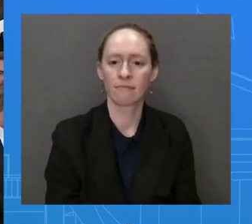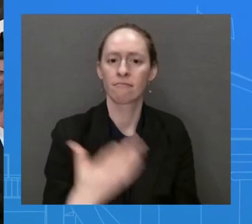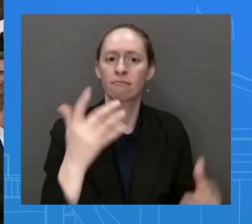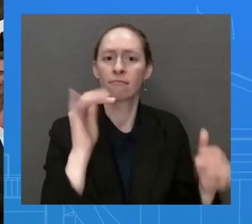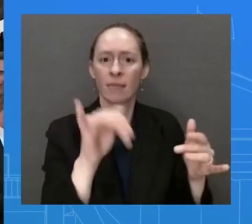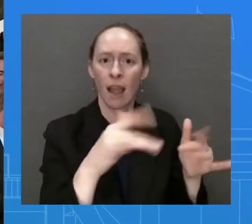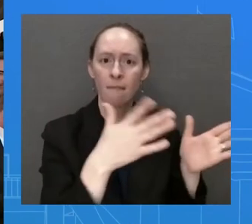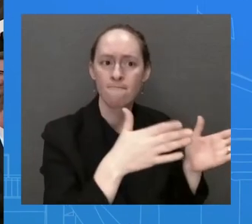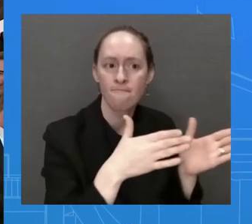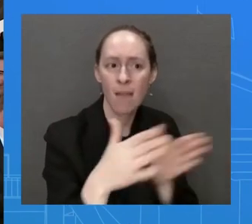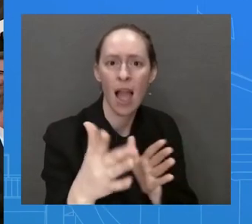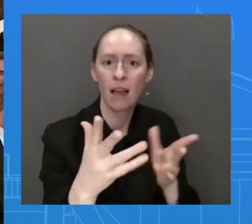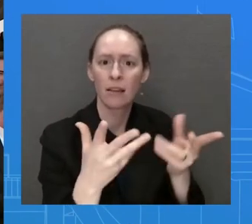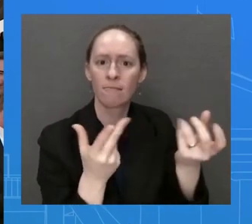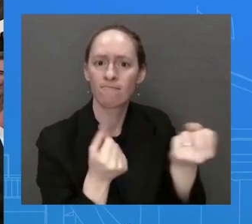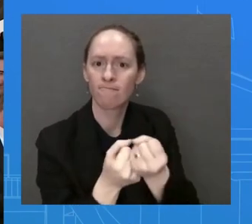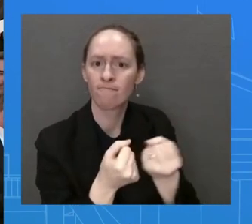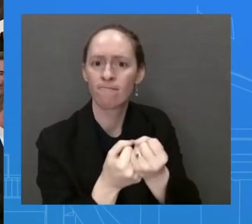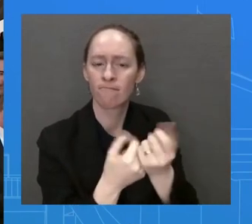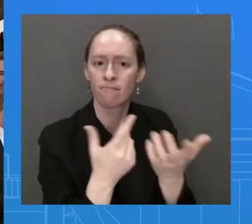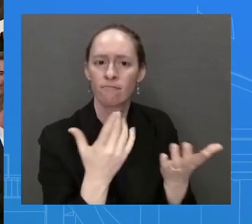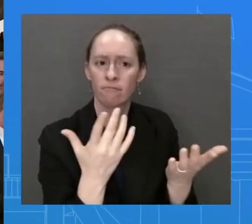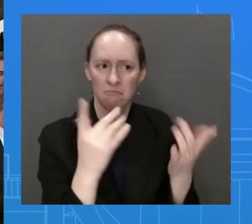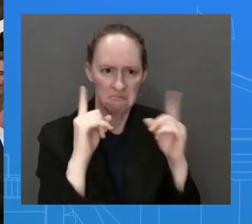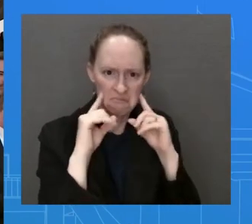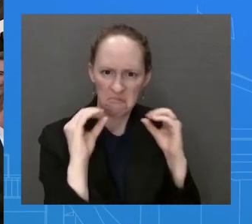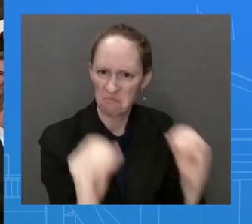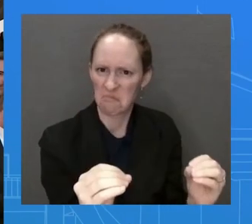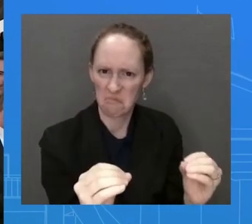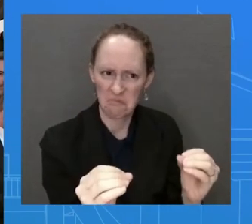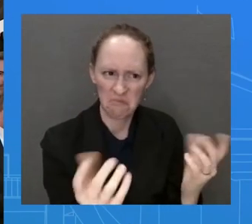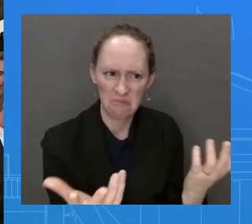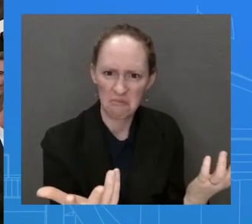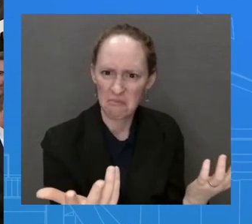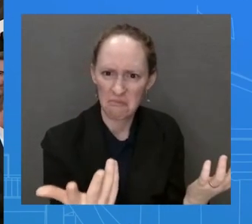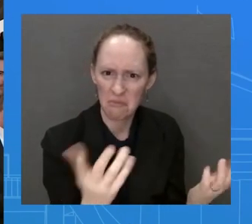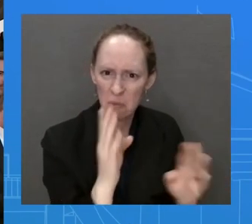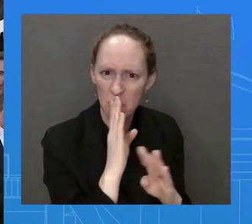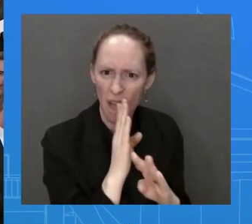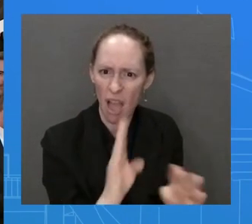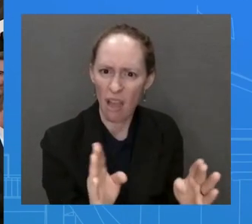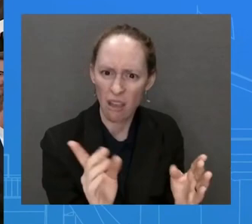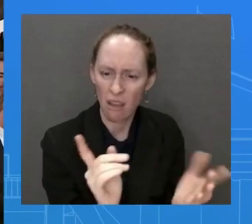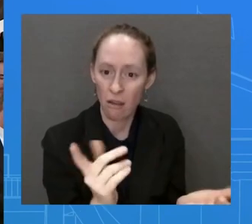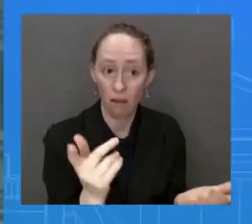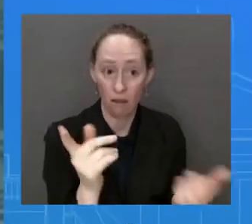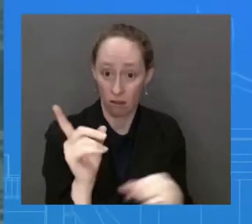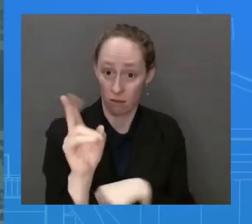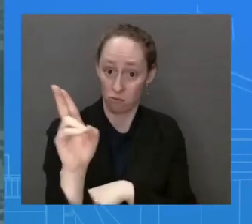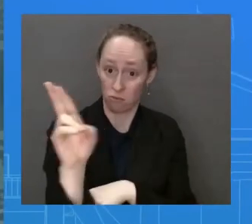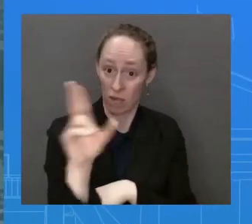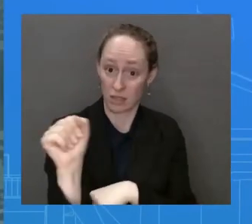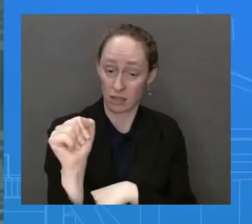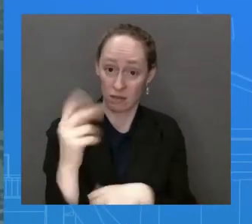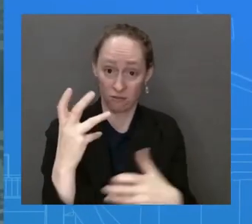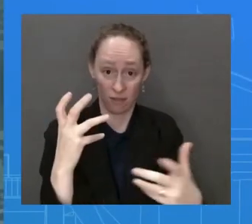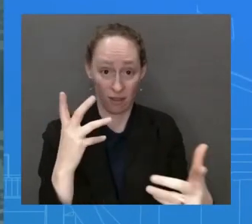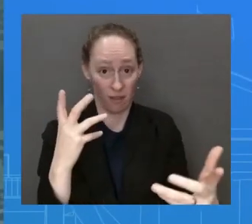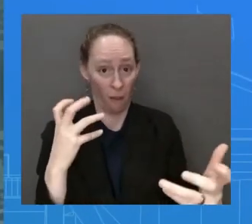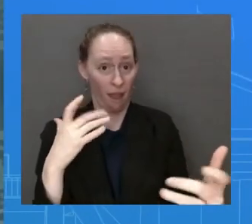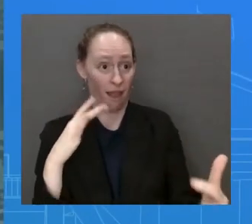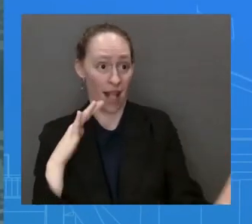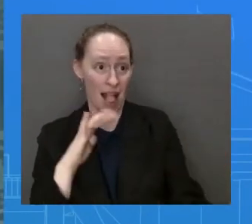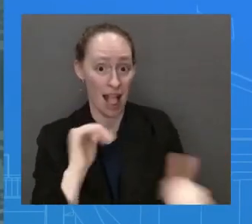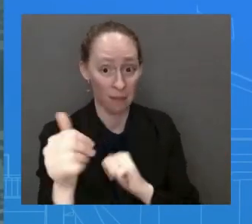can give to counter Chinese trade clout. Am I understanding this correctly? So as you said, it was announced